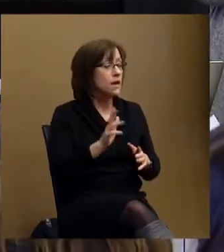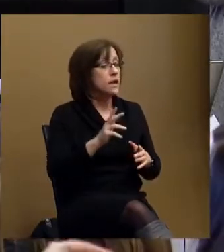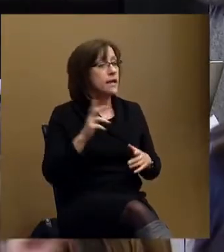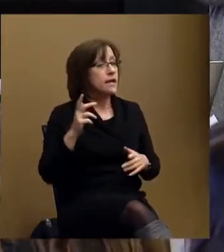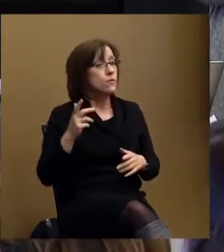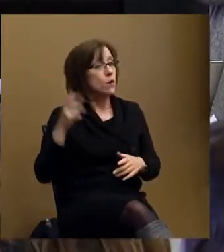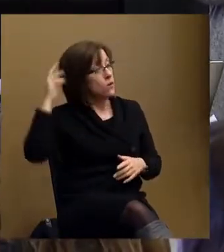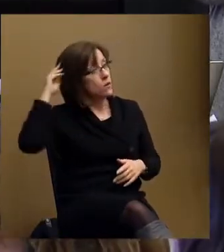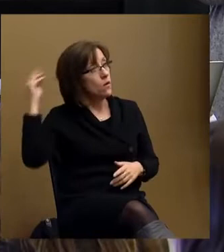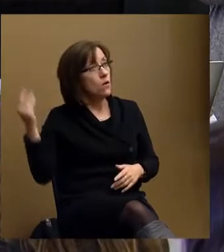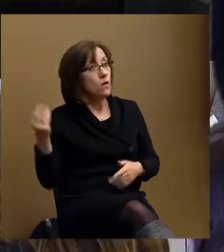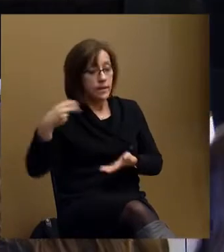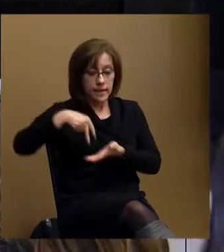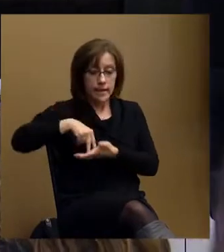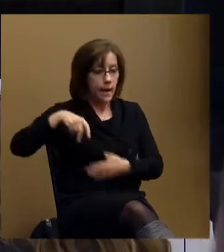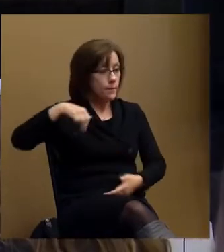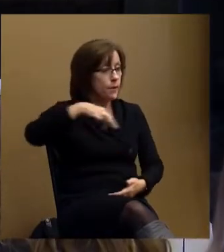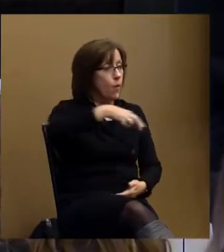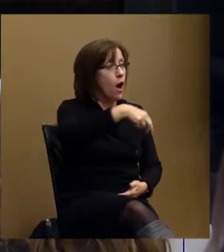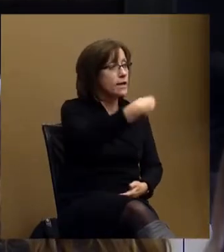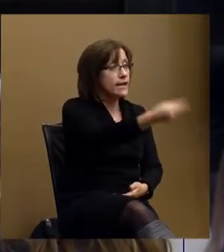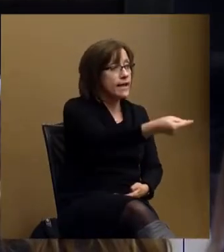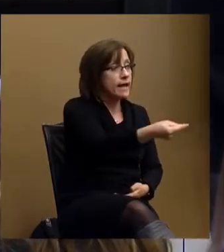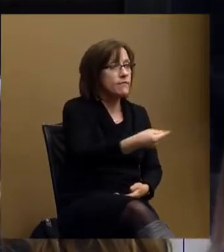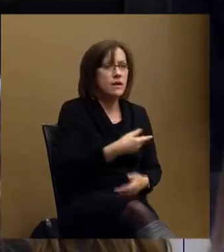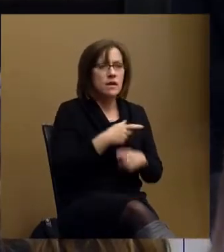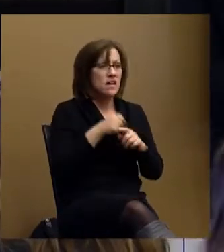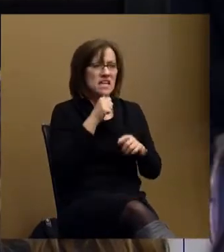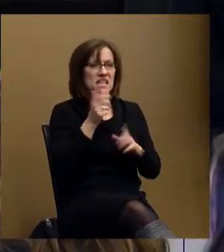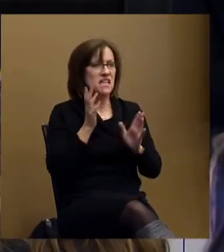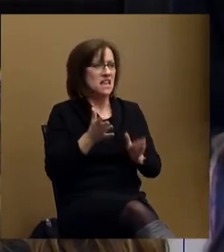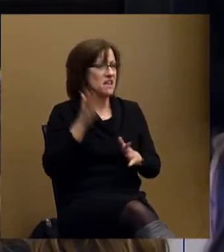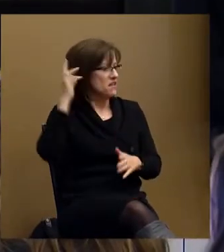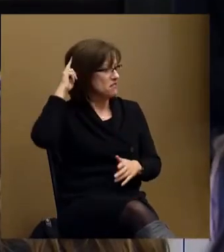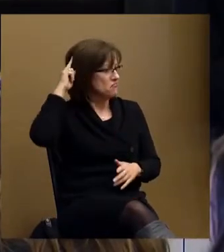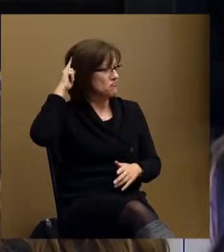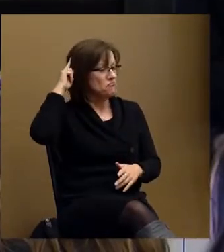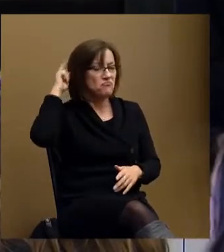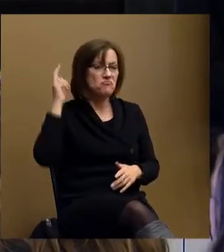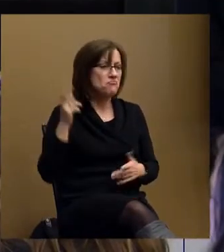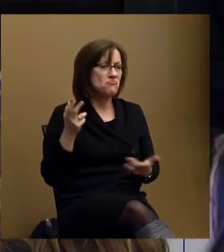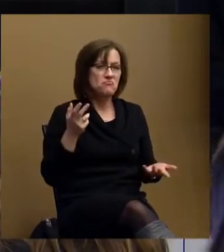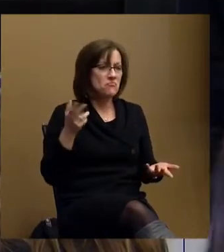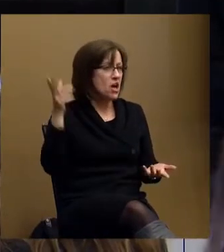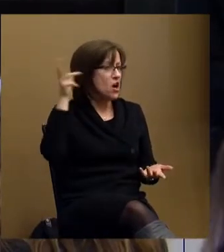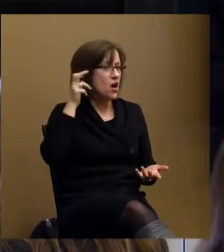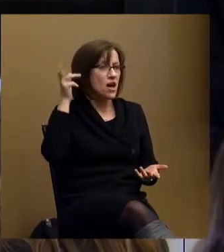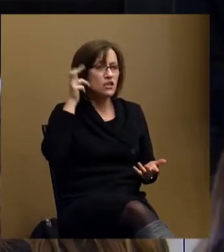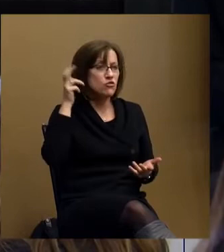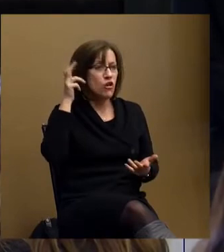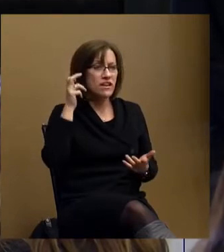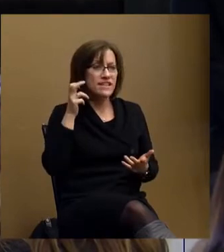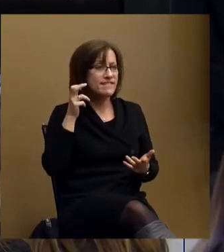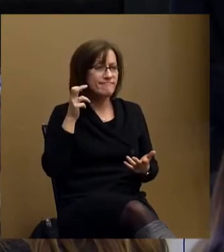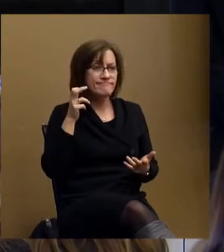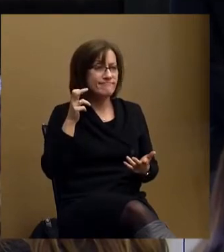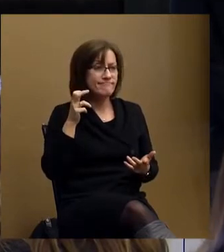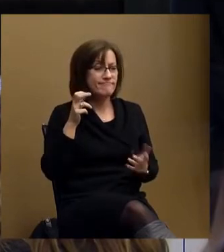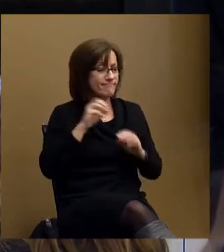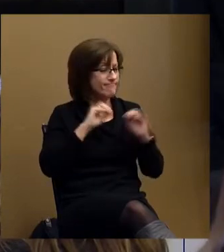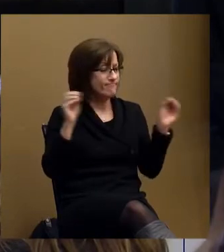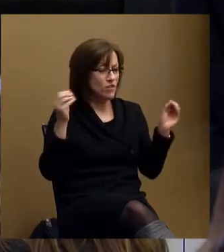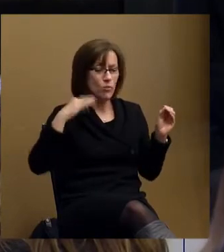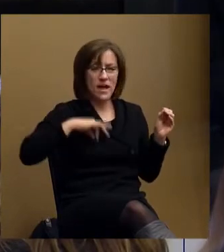you, but he doesn't keep them on. So, like, the auditory piece isn't, benefiting